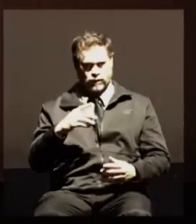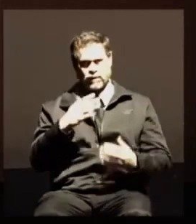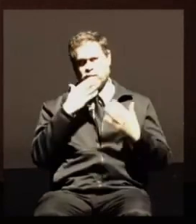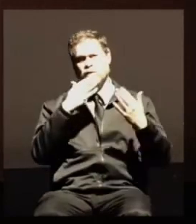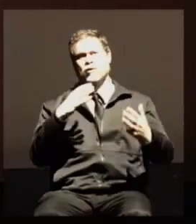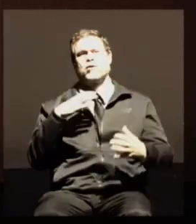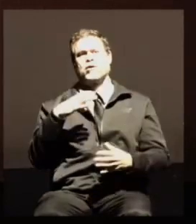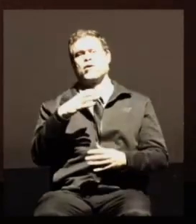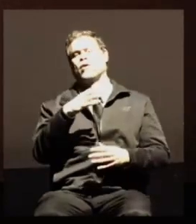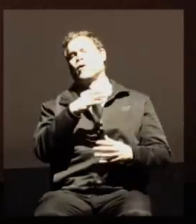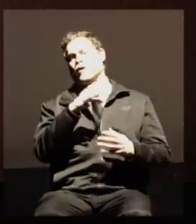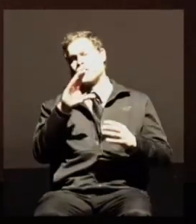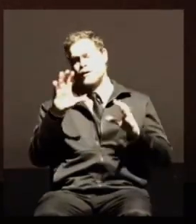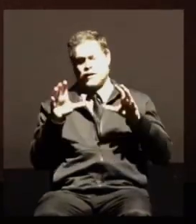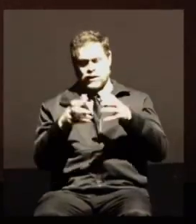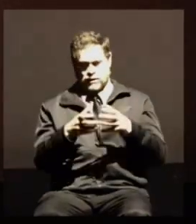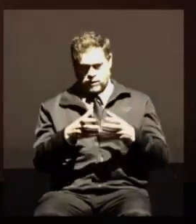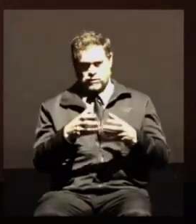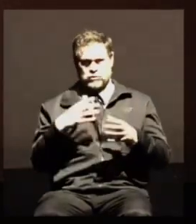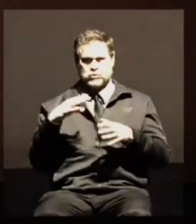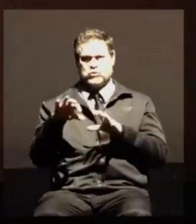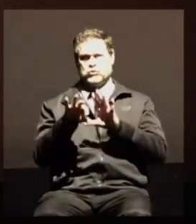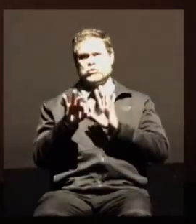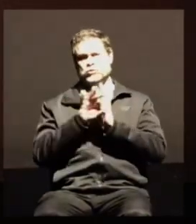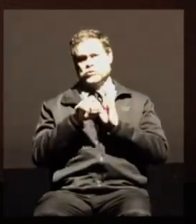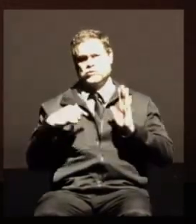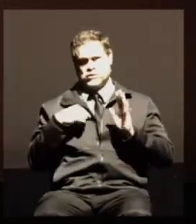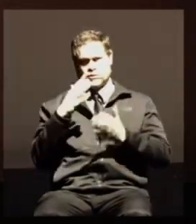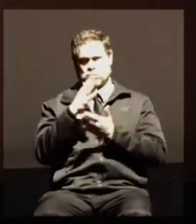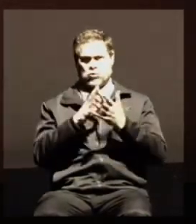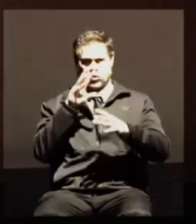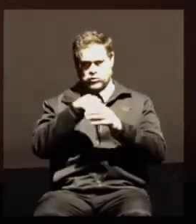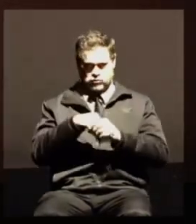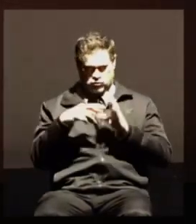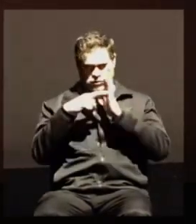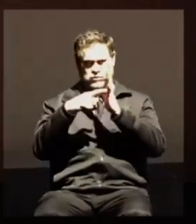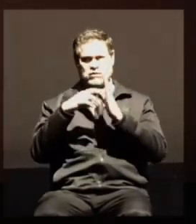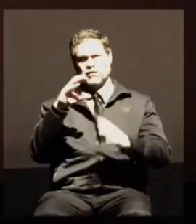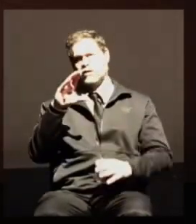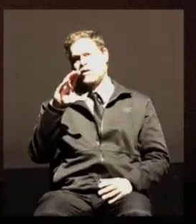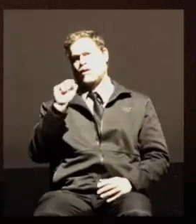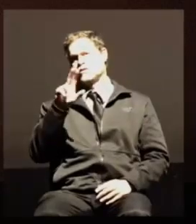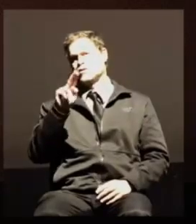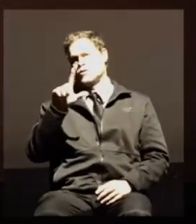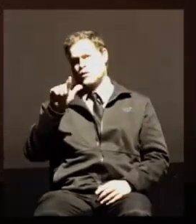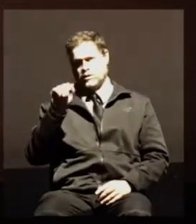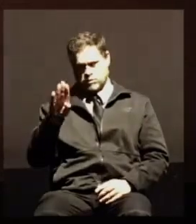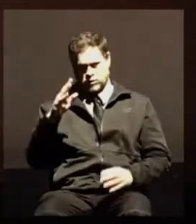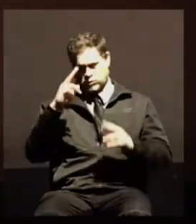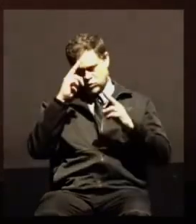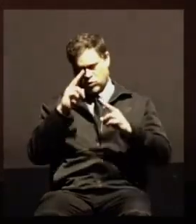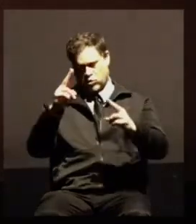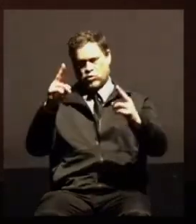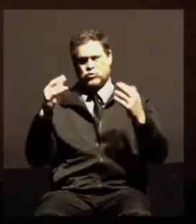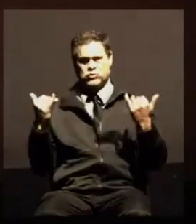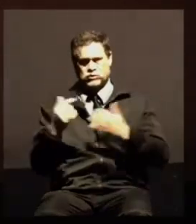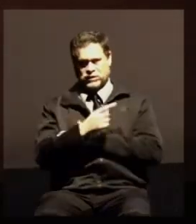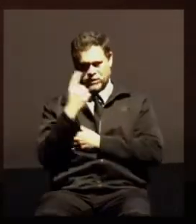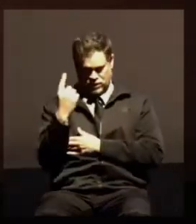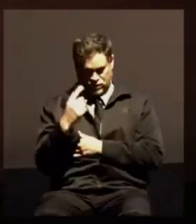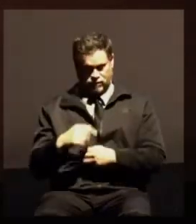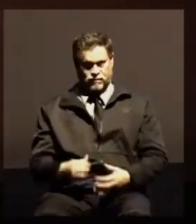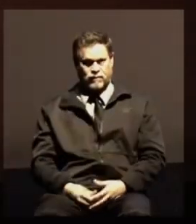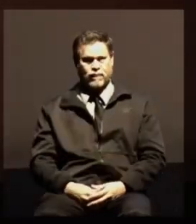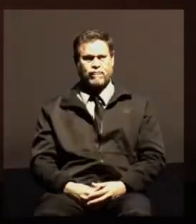for choosing me to be a part of the institution representatives for Cal State Long Beach. So thank you, it was an honor today.